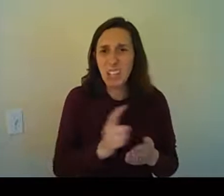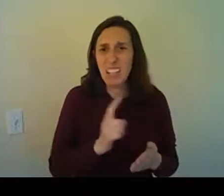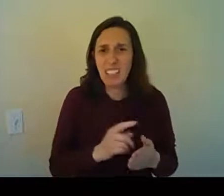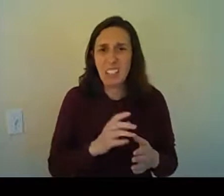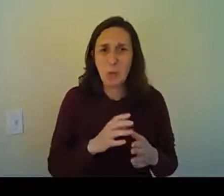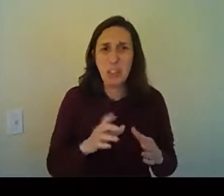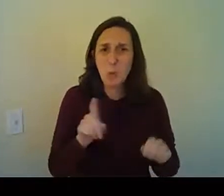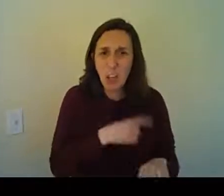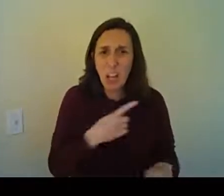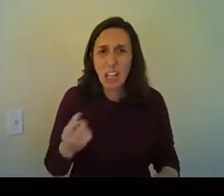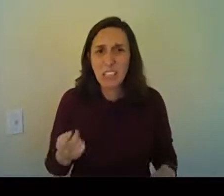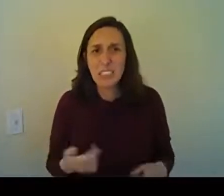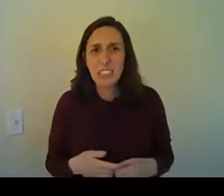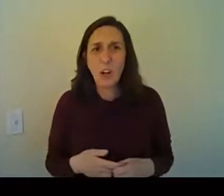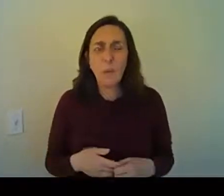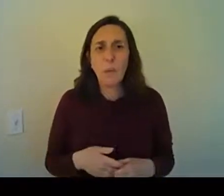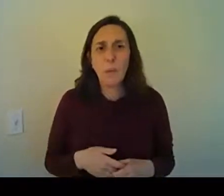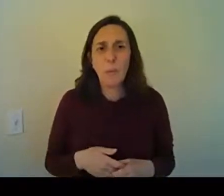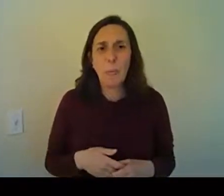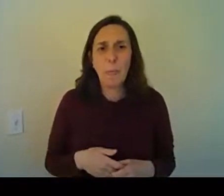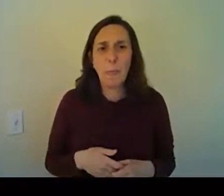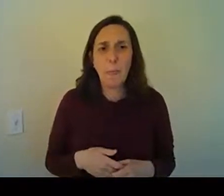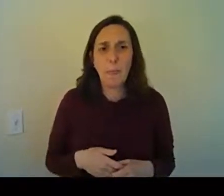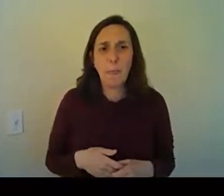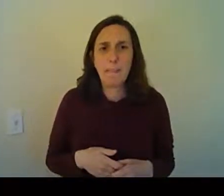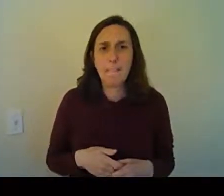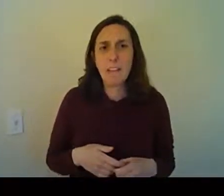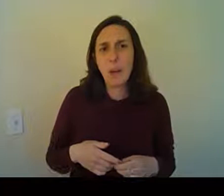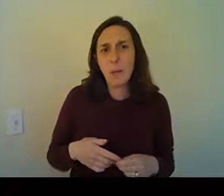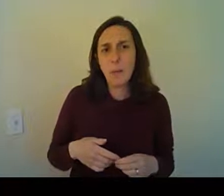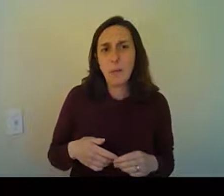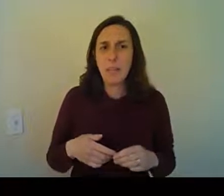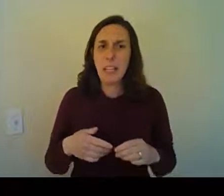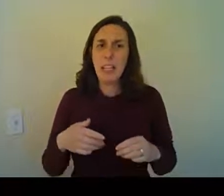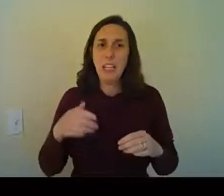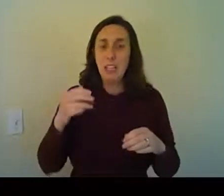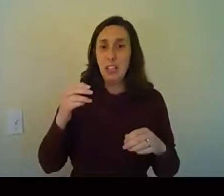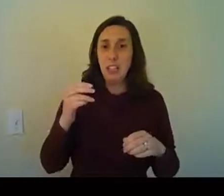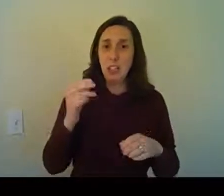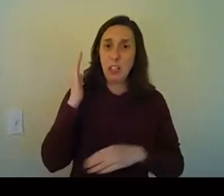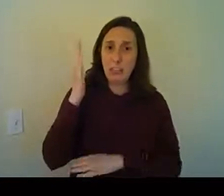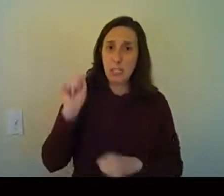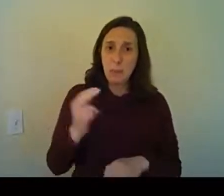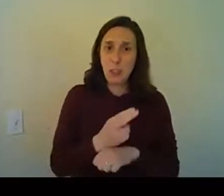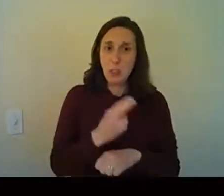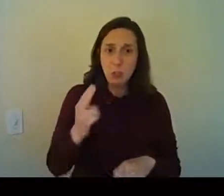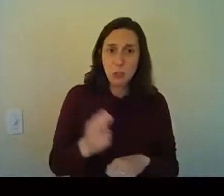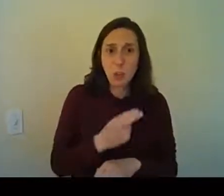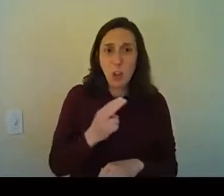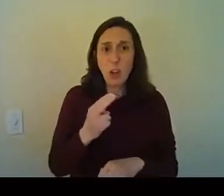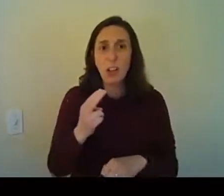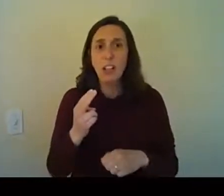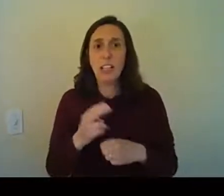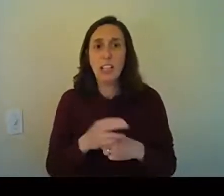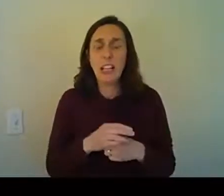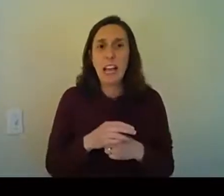I advise use the lectures, kind of get your questions asked, and maybe go back and look at them in pieces.